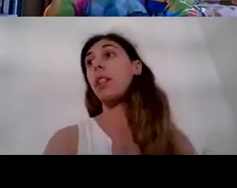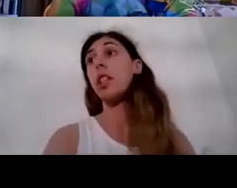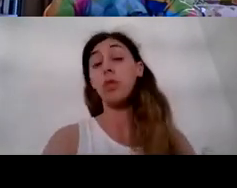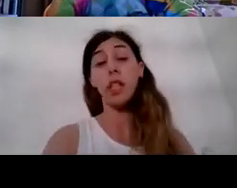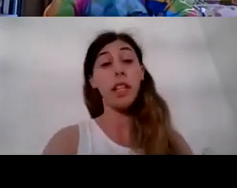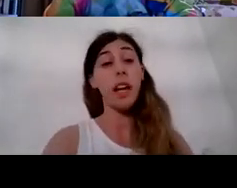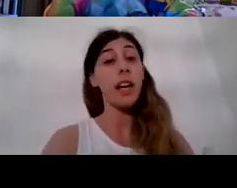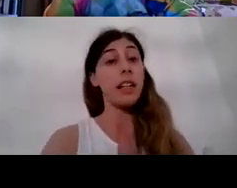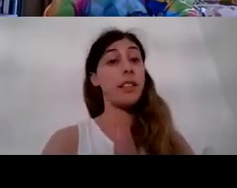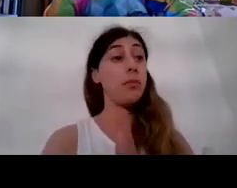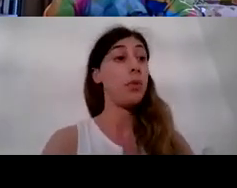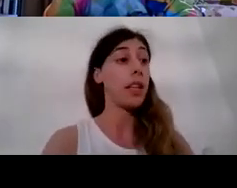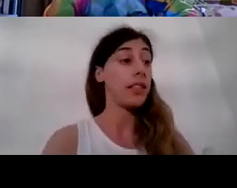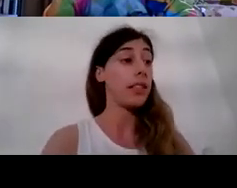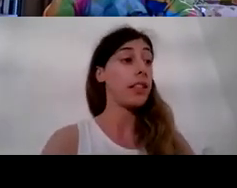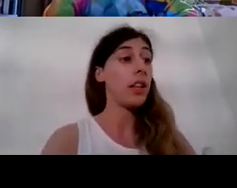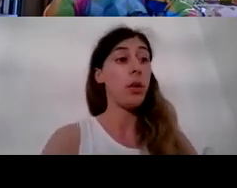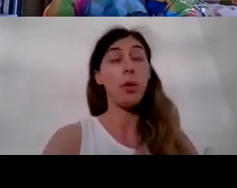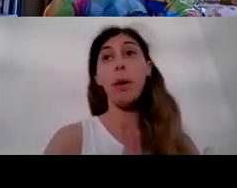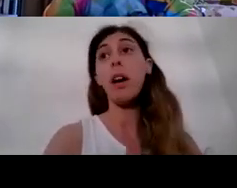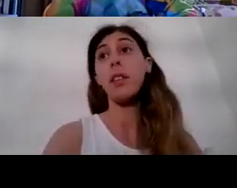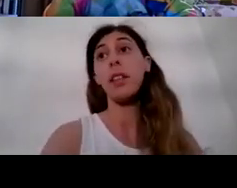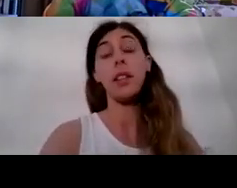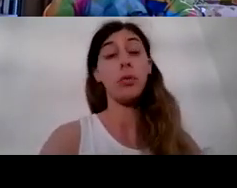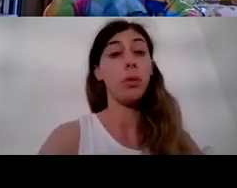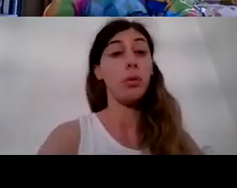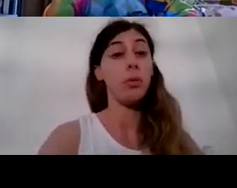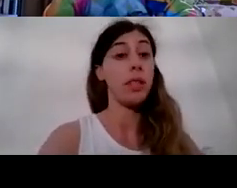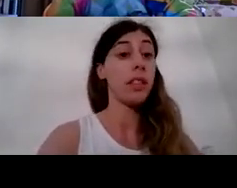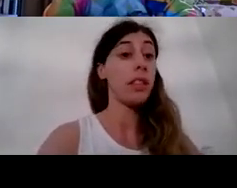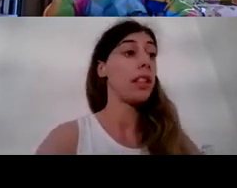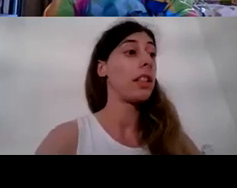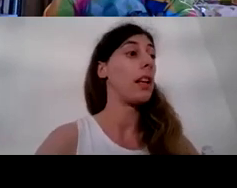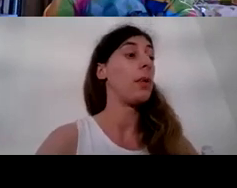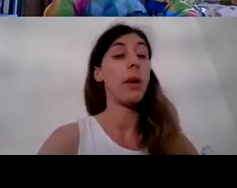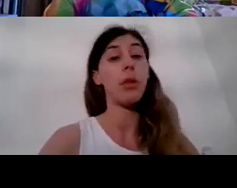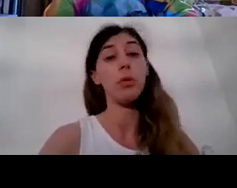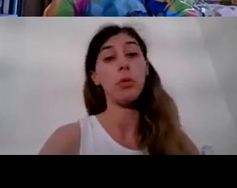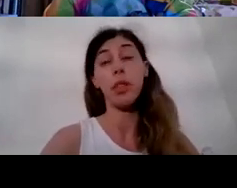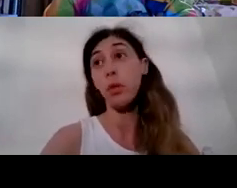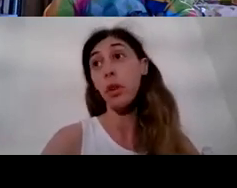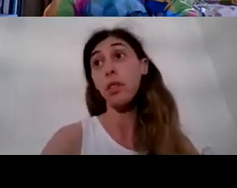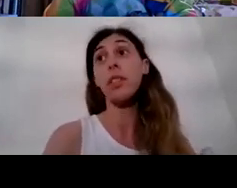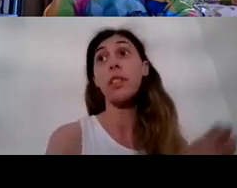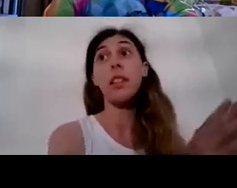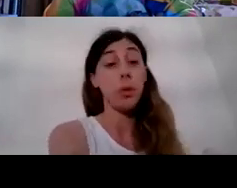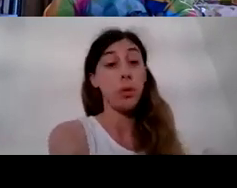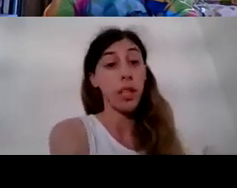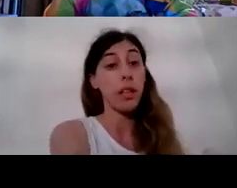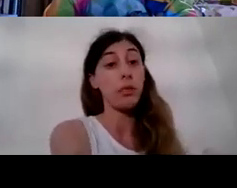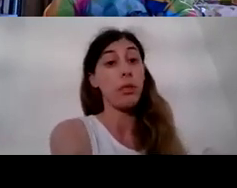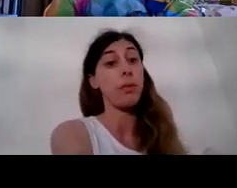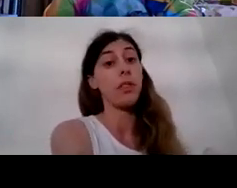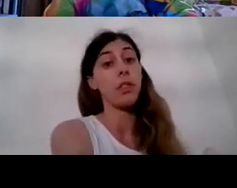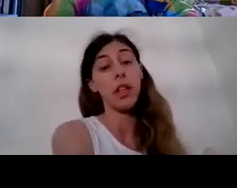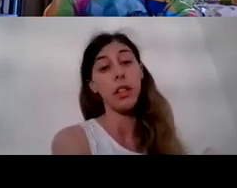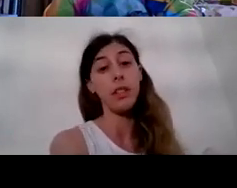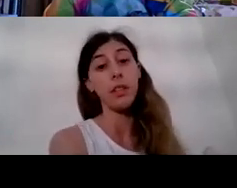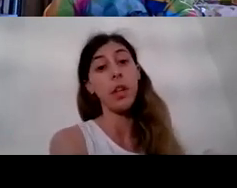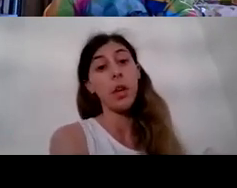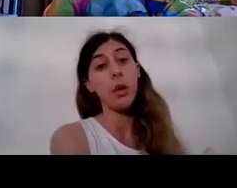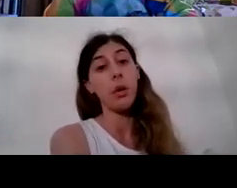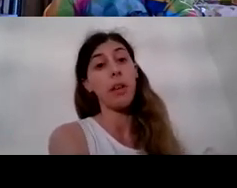great surgeon, but I will stop here because it's really interesting. This surgeon has been